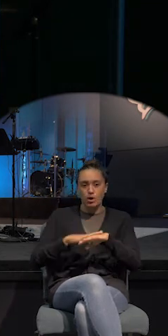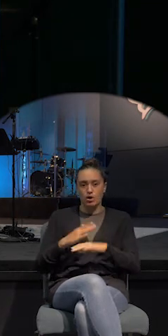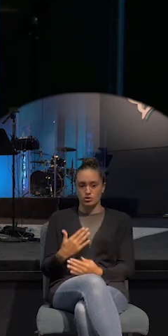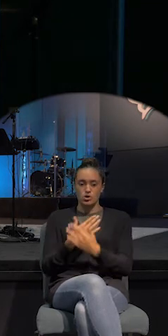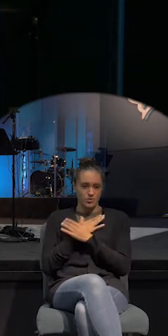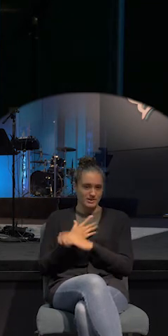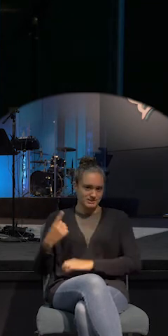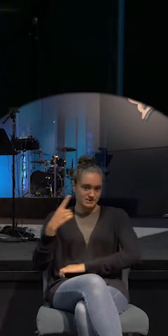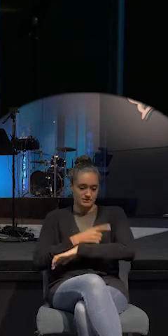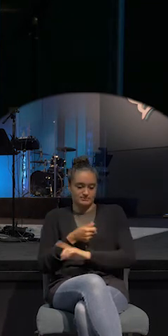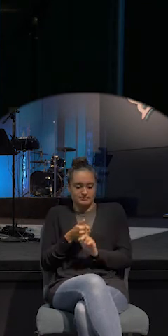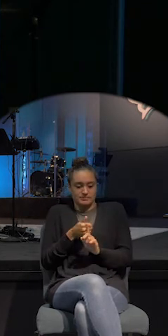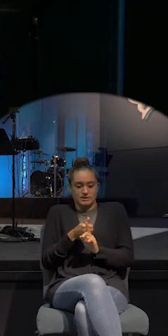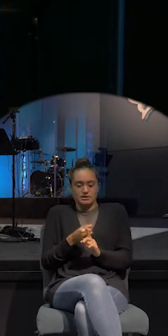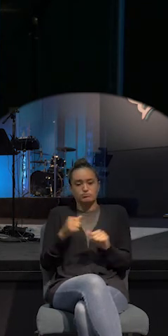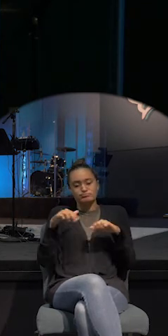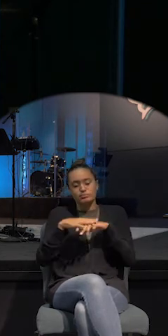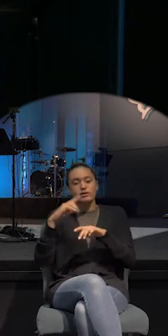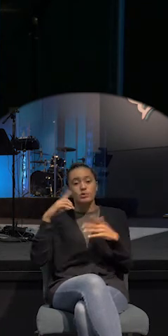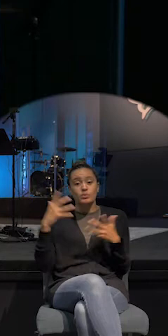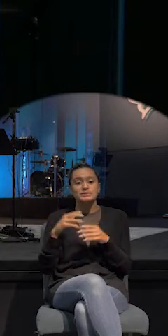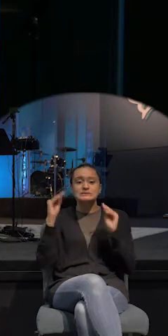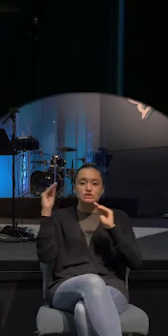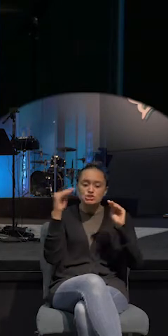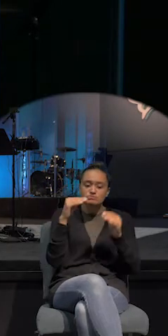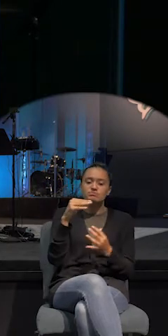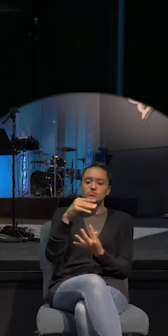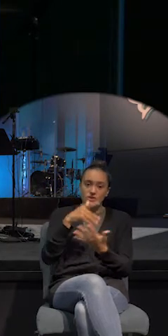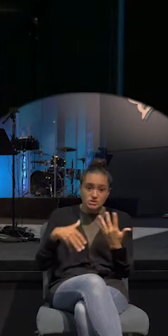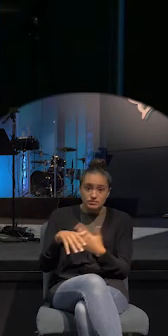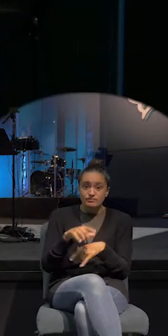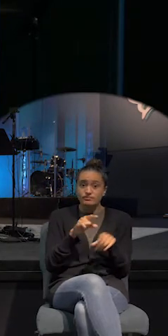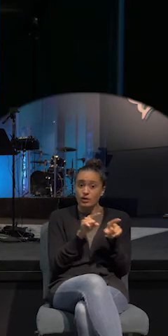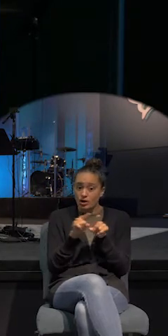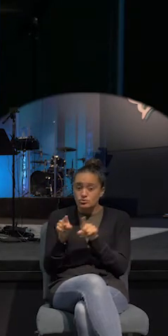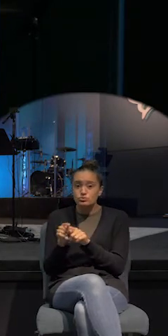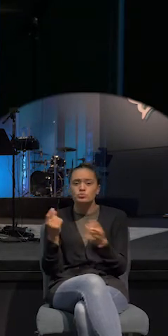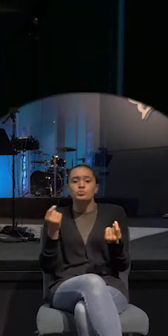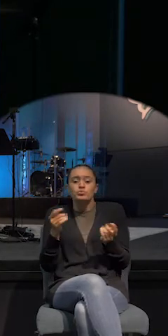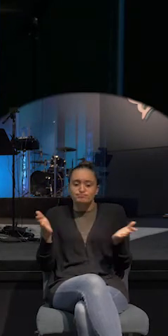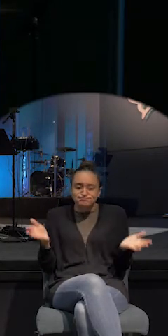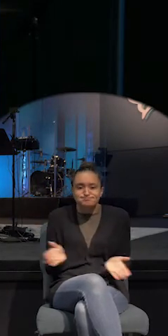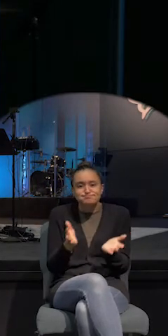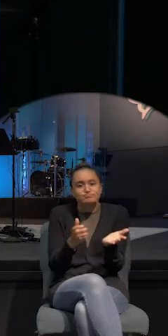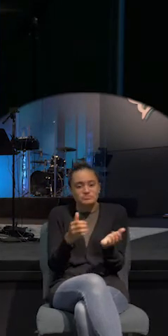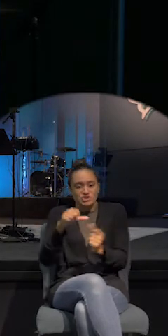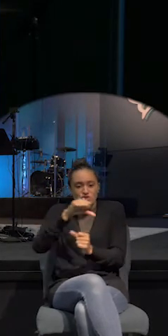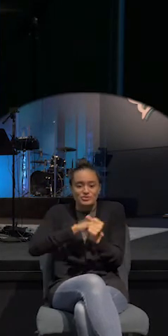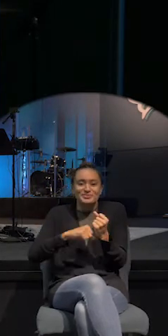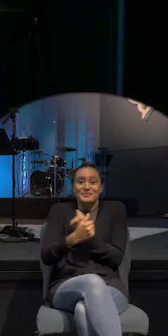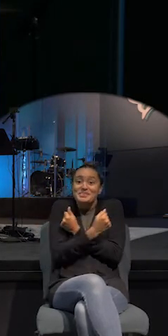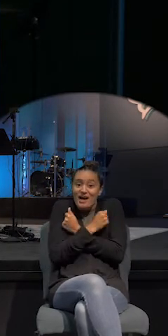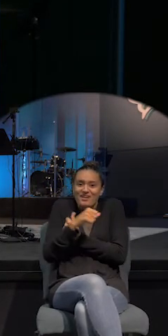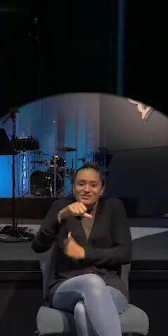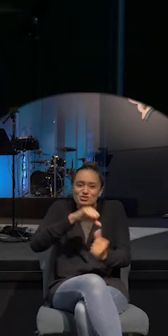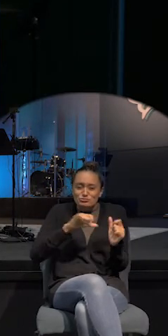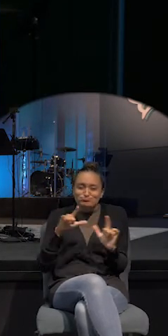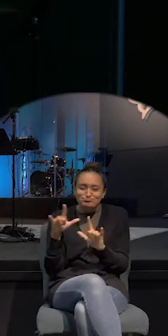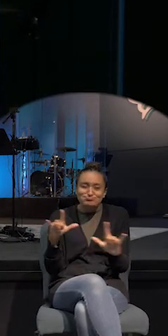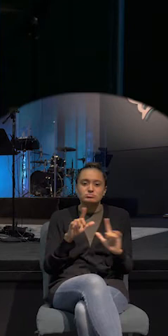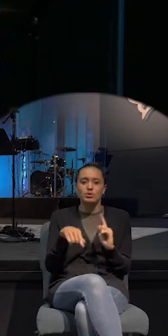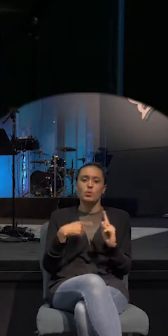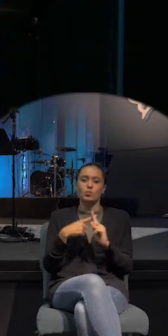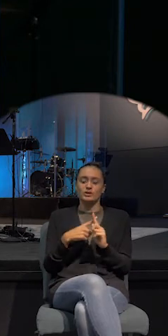Sabbath, it was for teaching of the Word of God, it was for fellowship, but it was also to encourage them to love one another. See, when